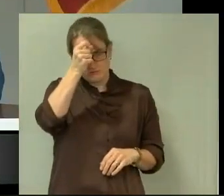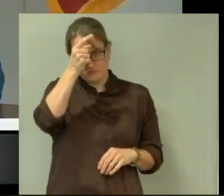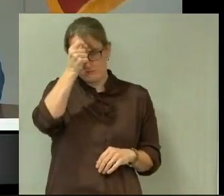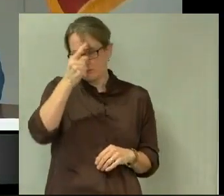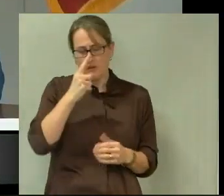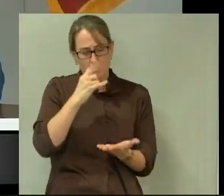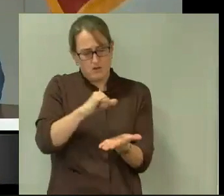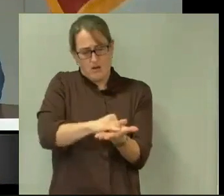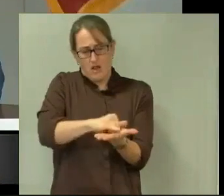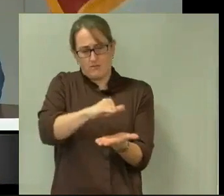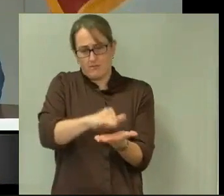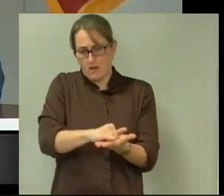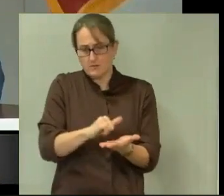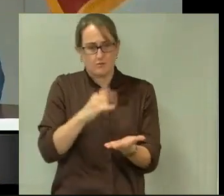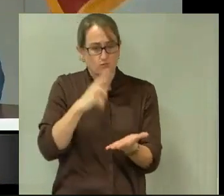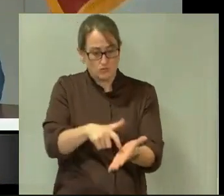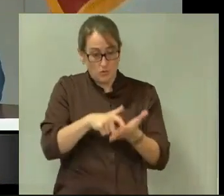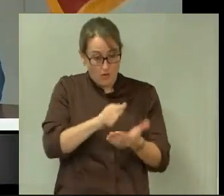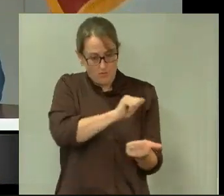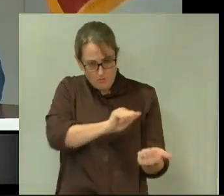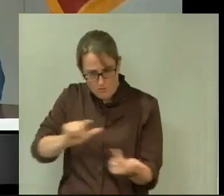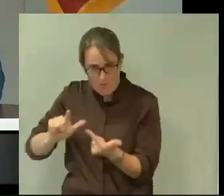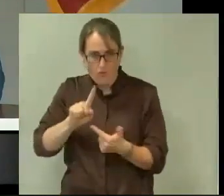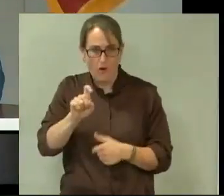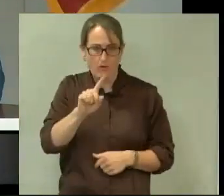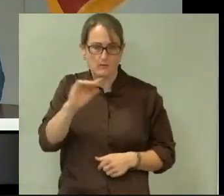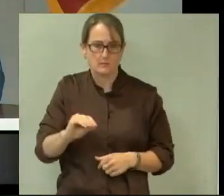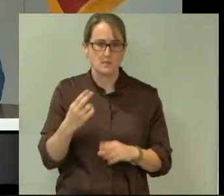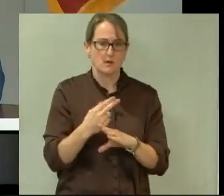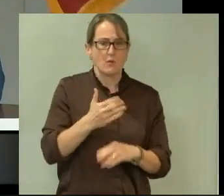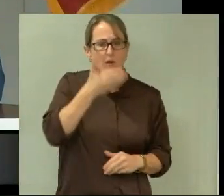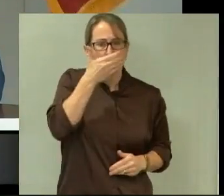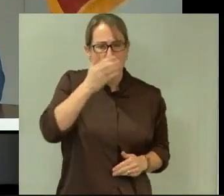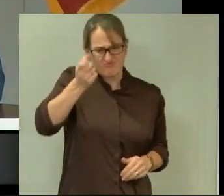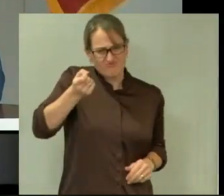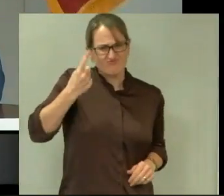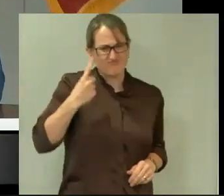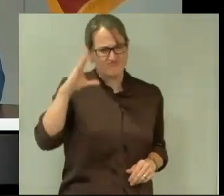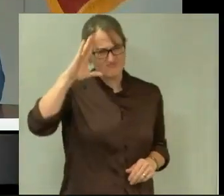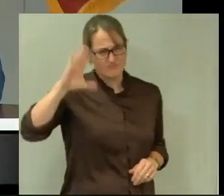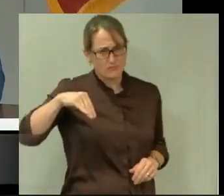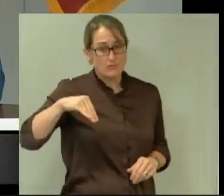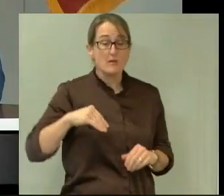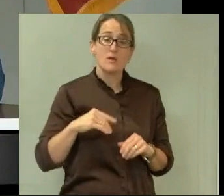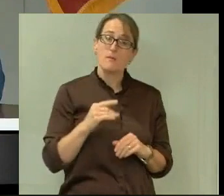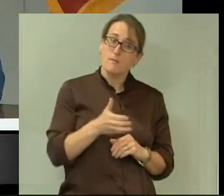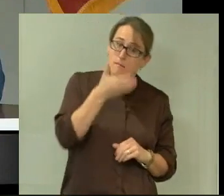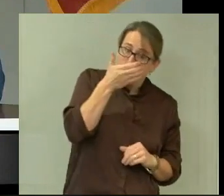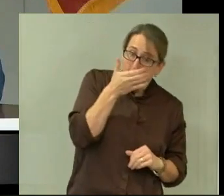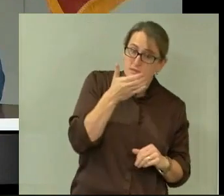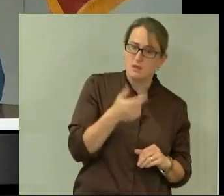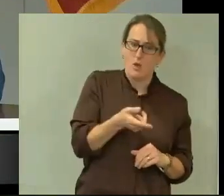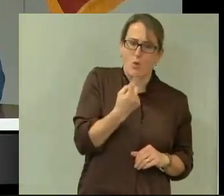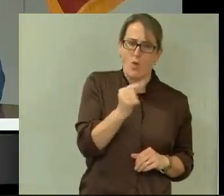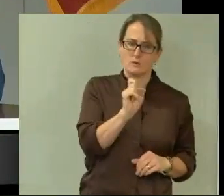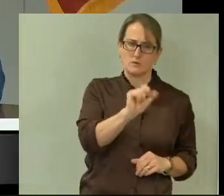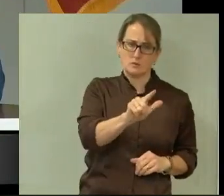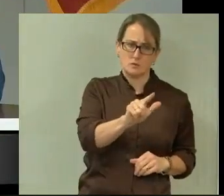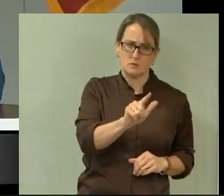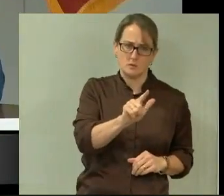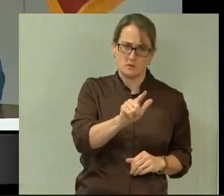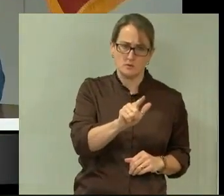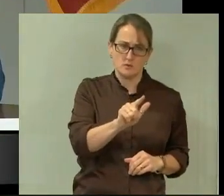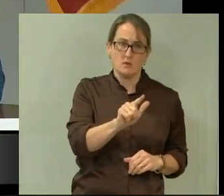require 100% of everybody to wear a mask, that masks have a place, but that we need to